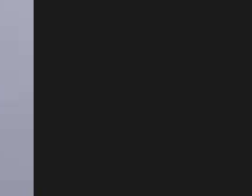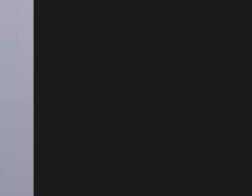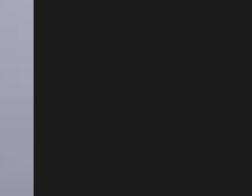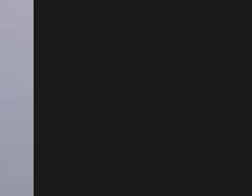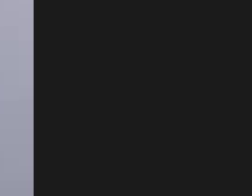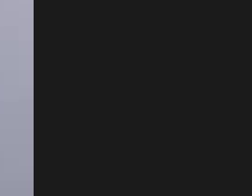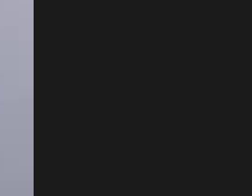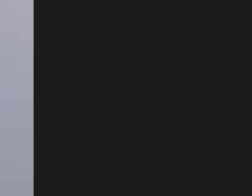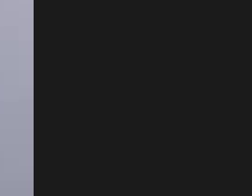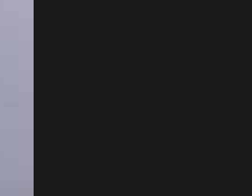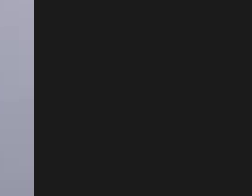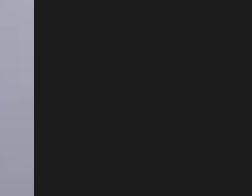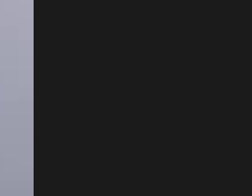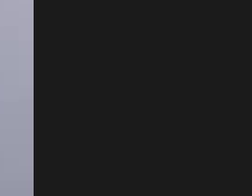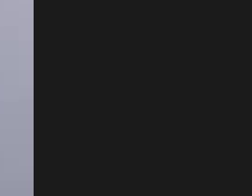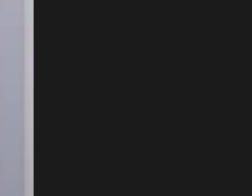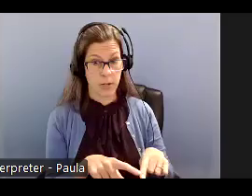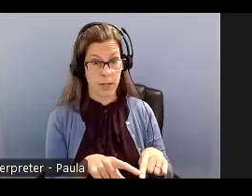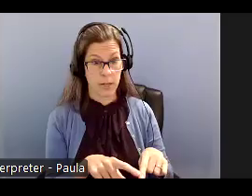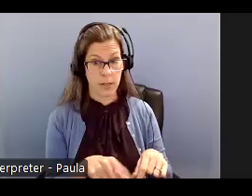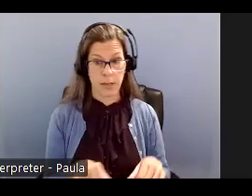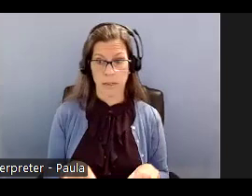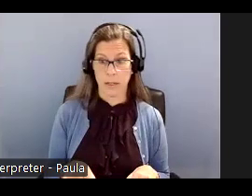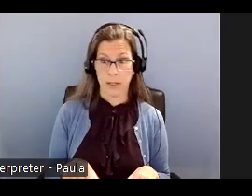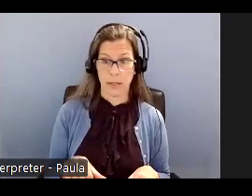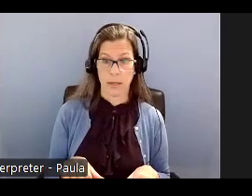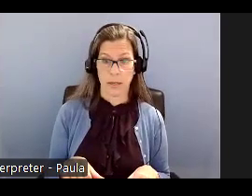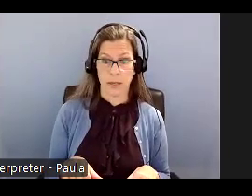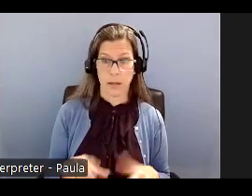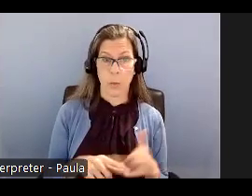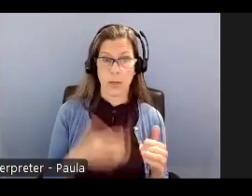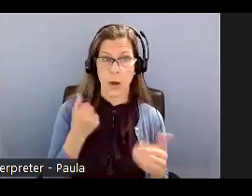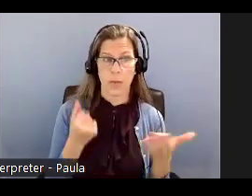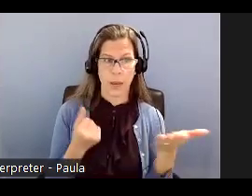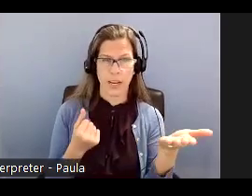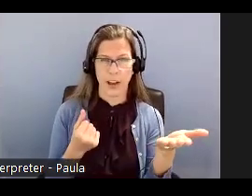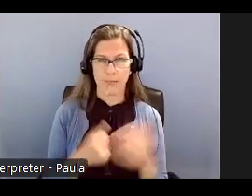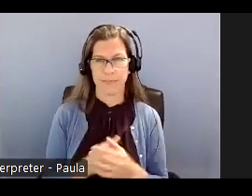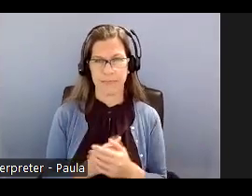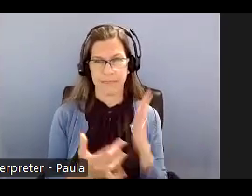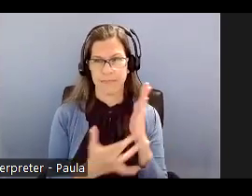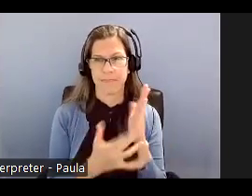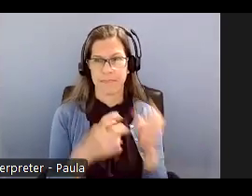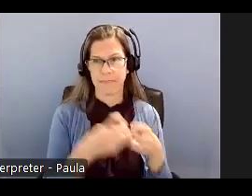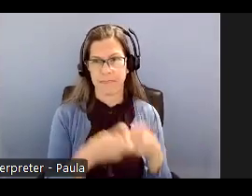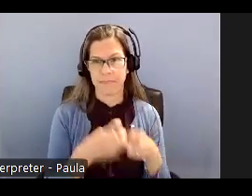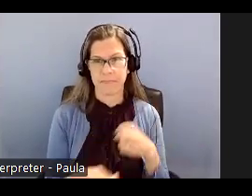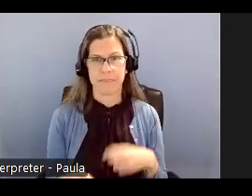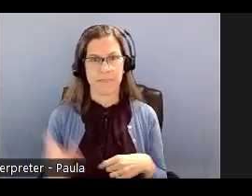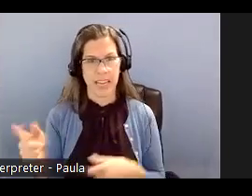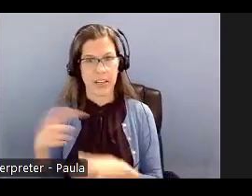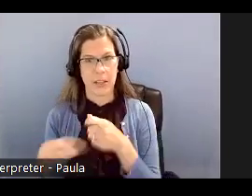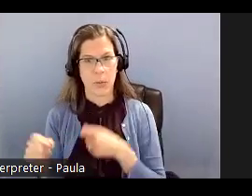Would you like me to share my screen? What would be best here? Oh, there we go. Okay. I had to